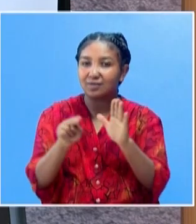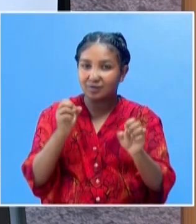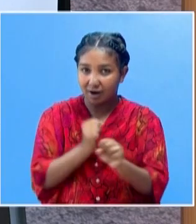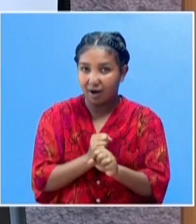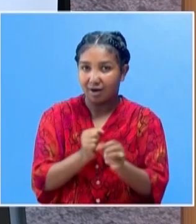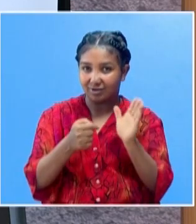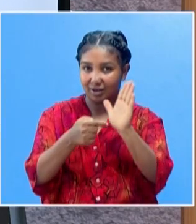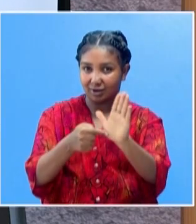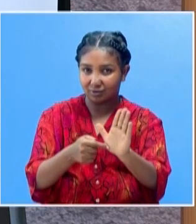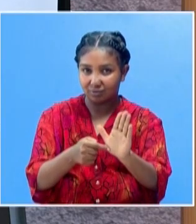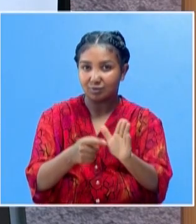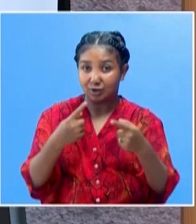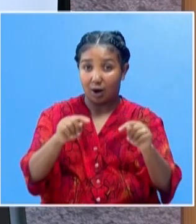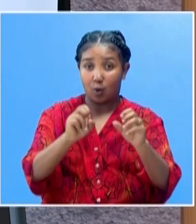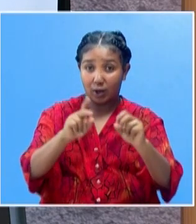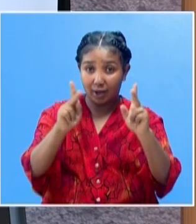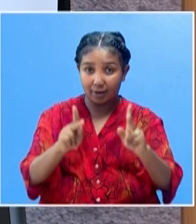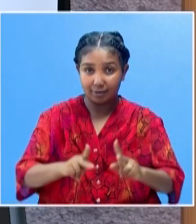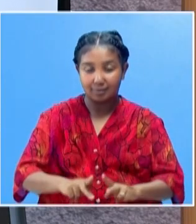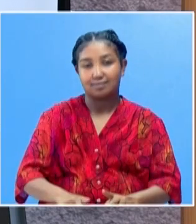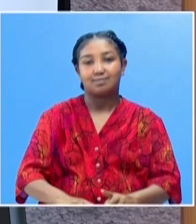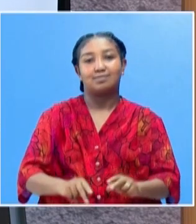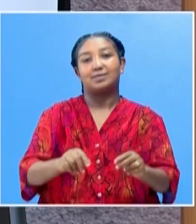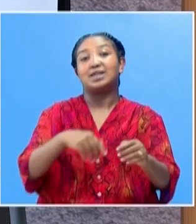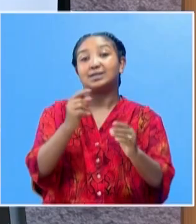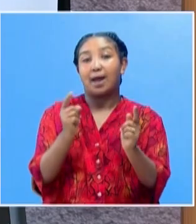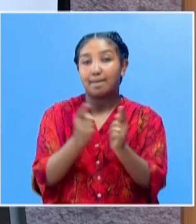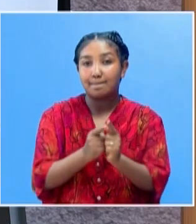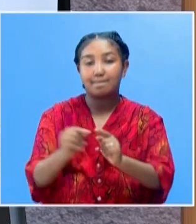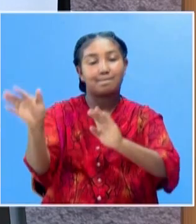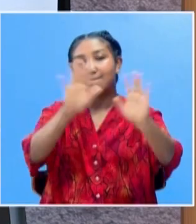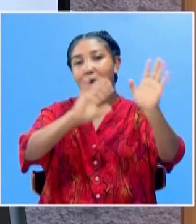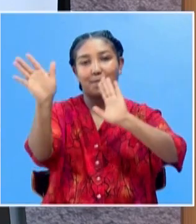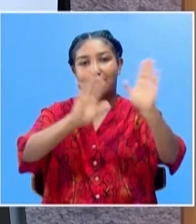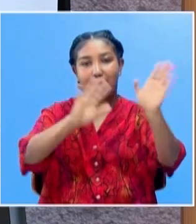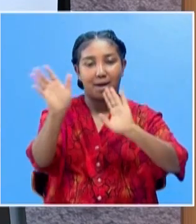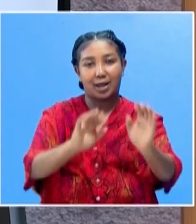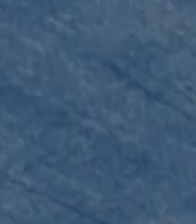sentences after you try this. All right? Until then, have a good one.